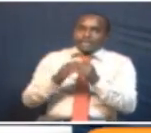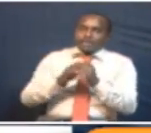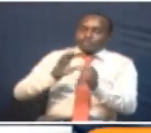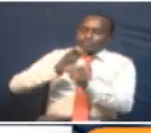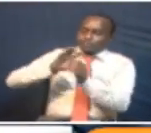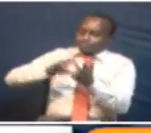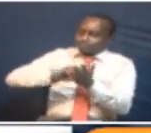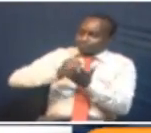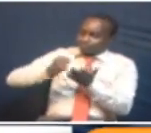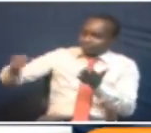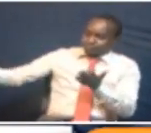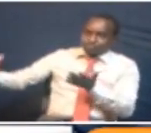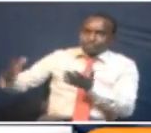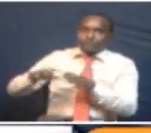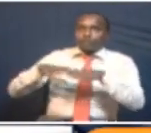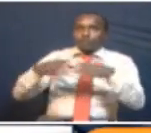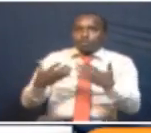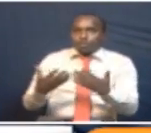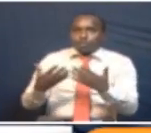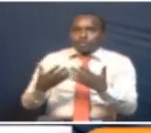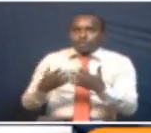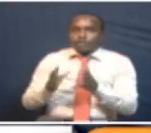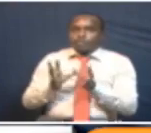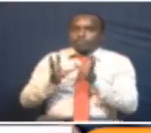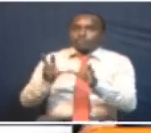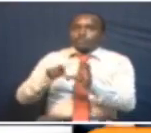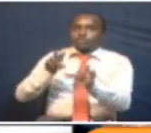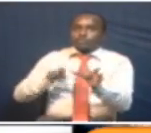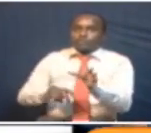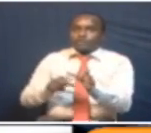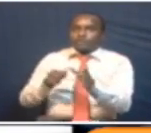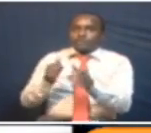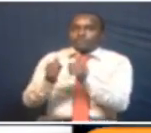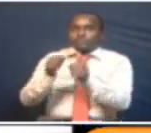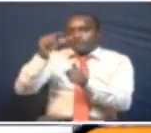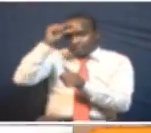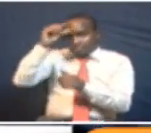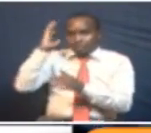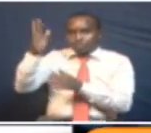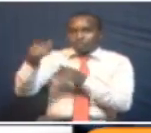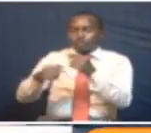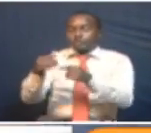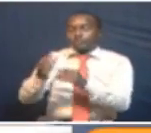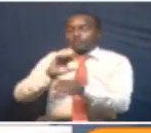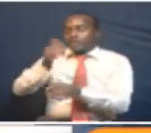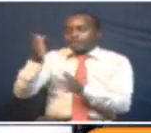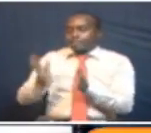and be rendered irrelevant, or he'll be forced to quit, in which case the government will continue and someone else will replace him.